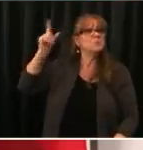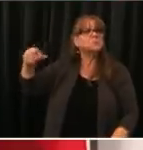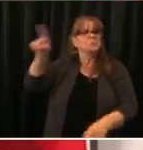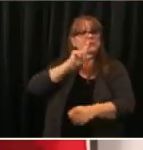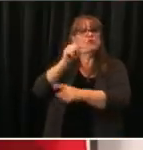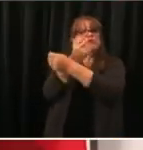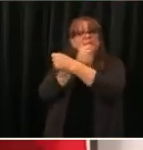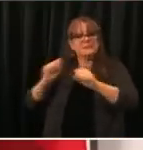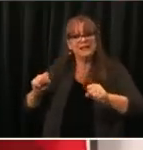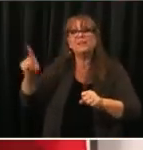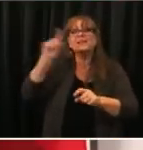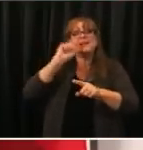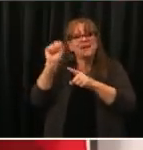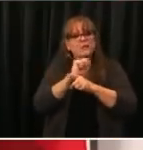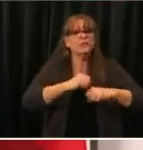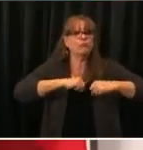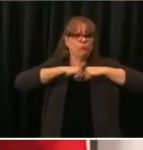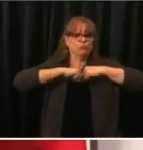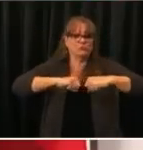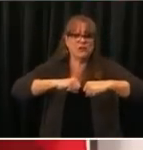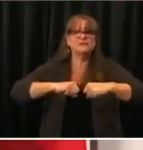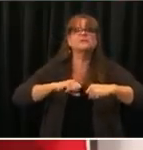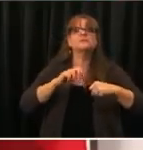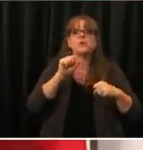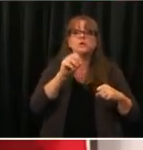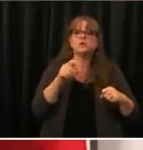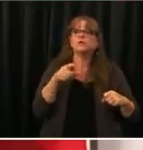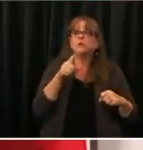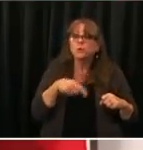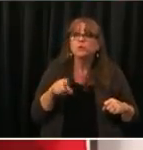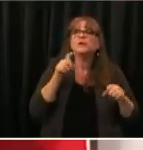You can do education safely with the right